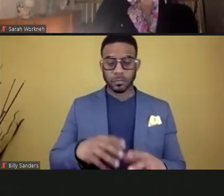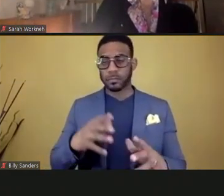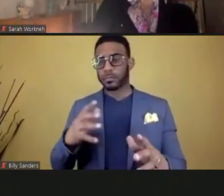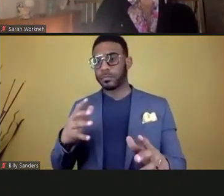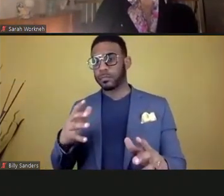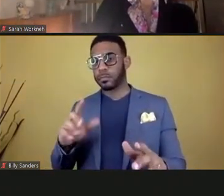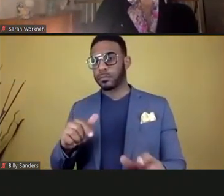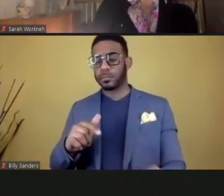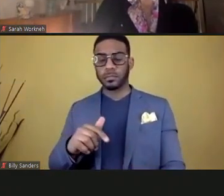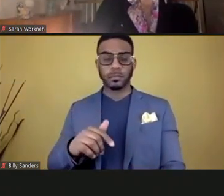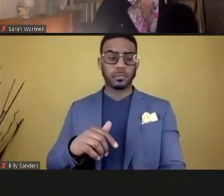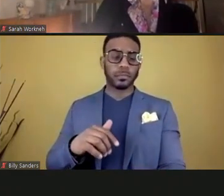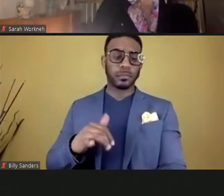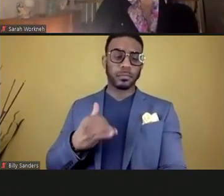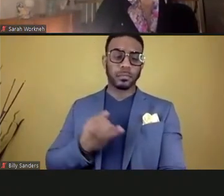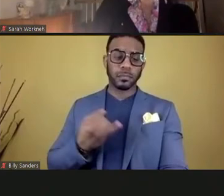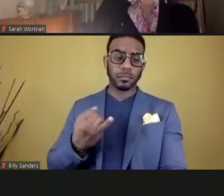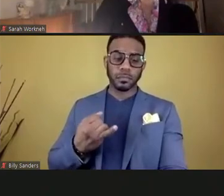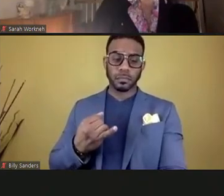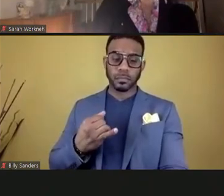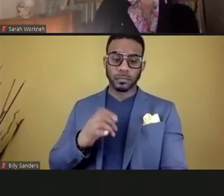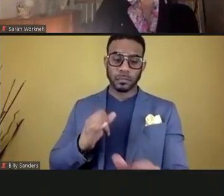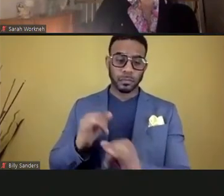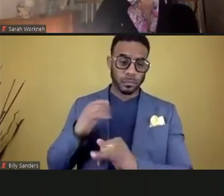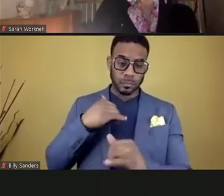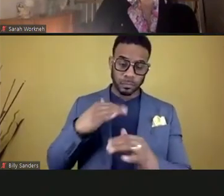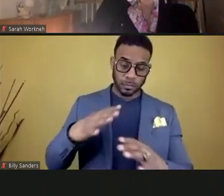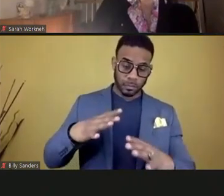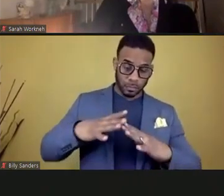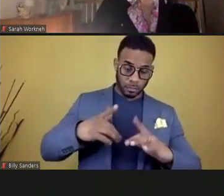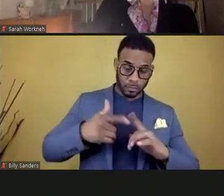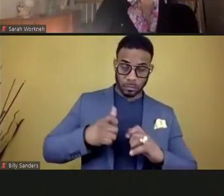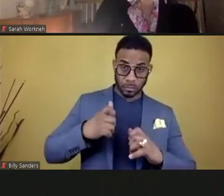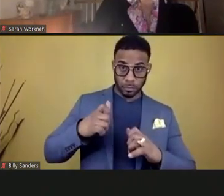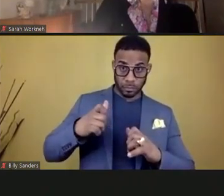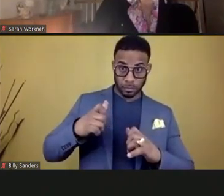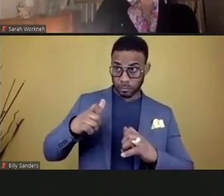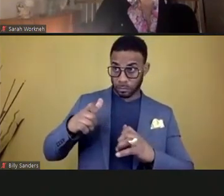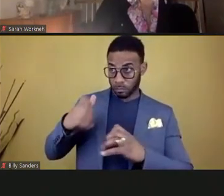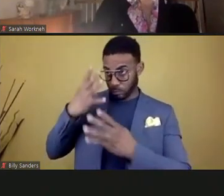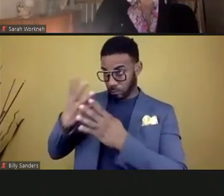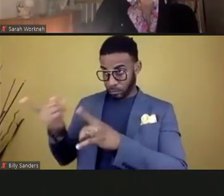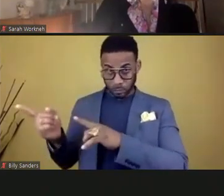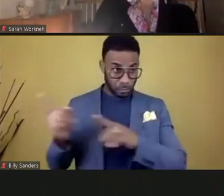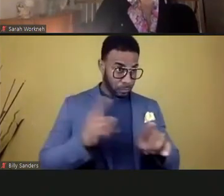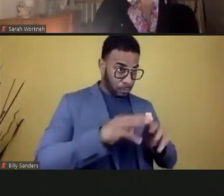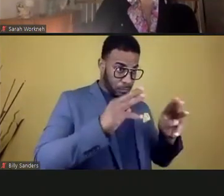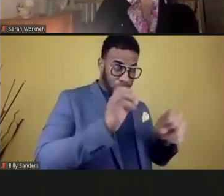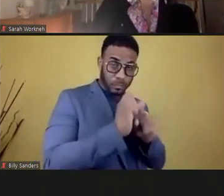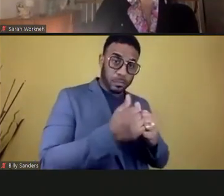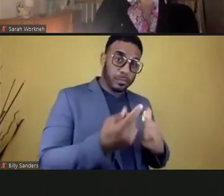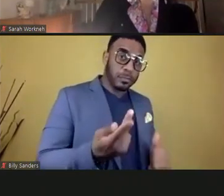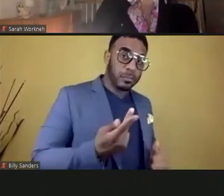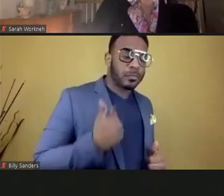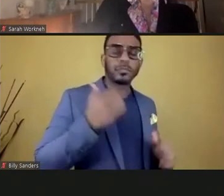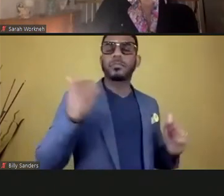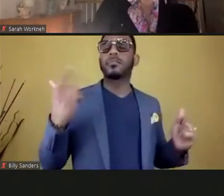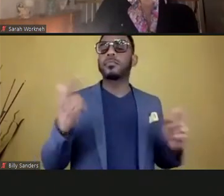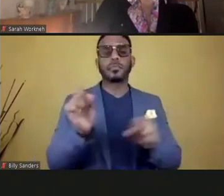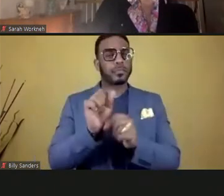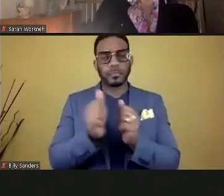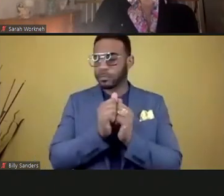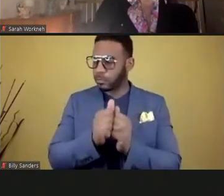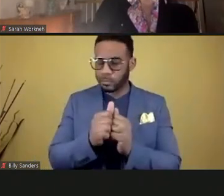when the individuals that would have leave from their incarceration would come to the museum and work with us. We were all working together.